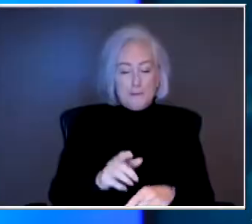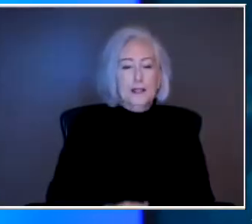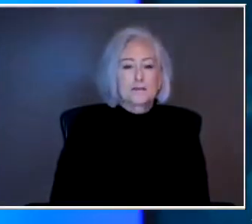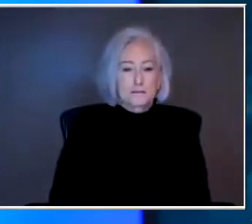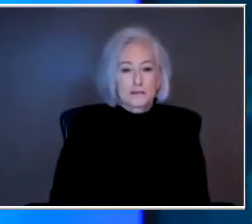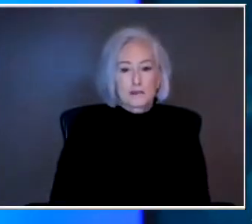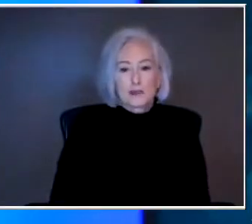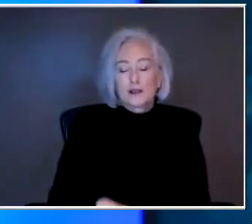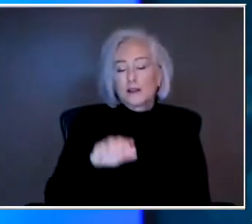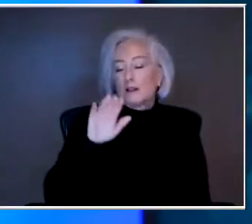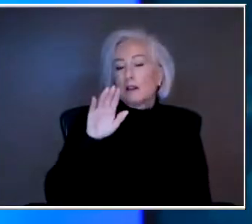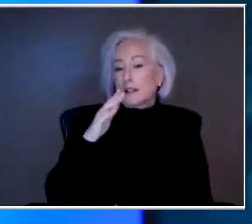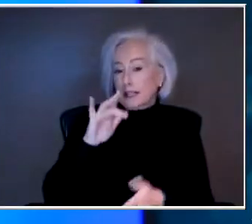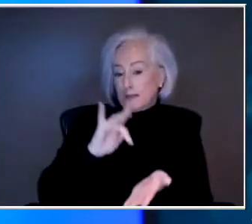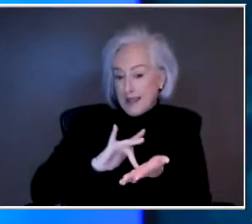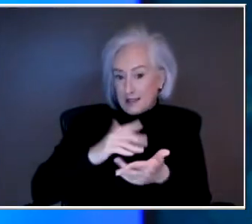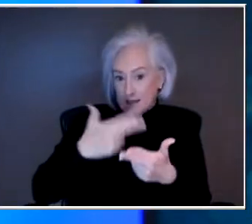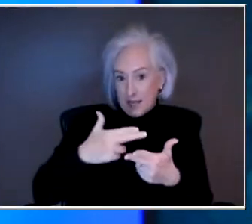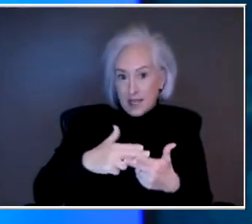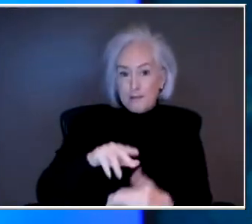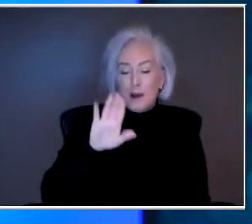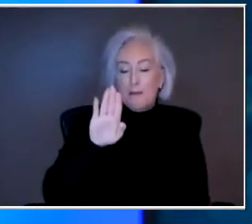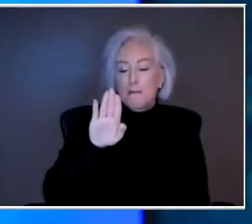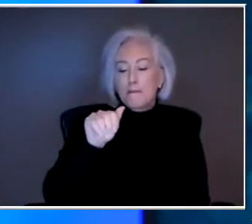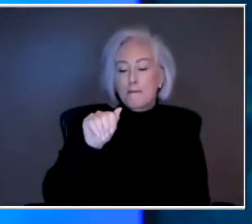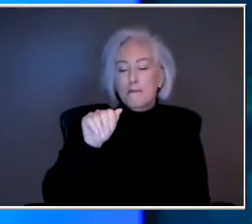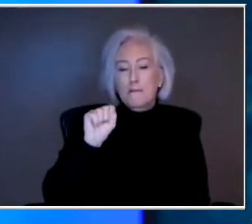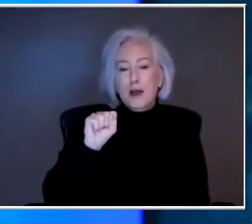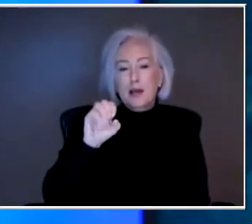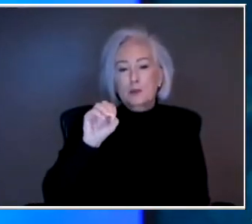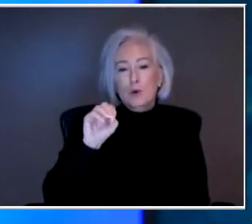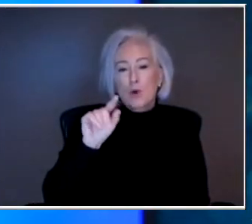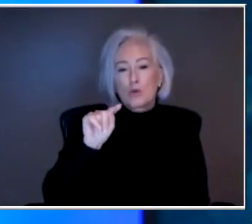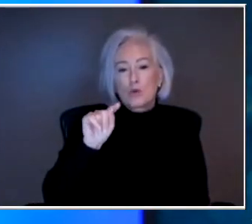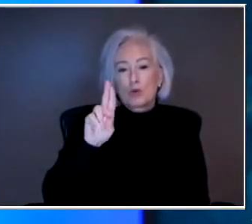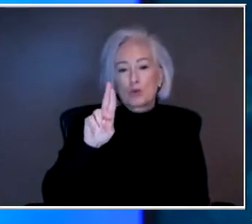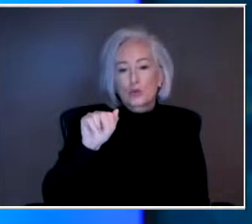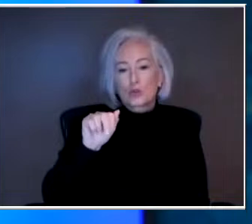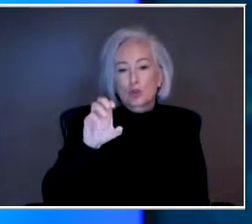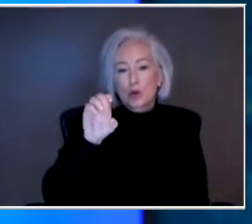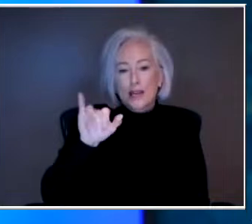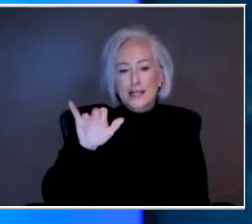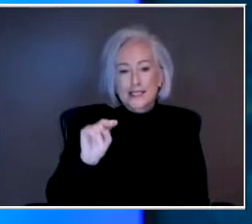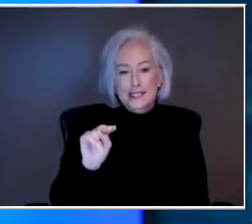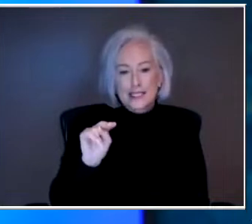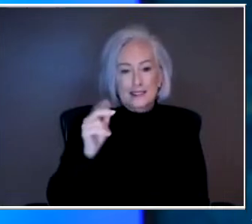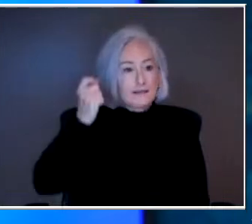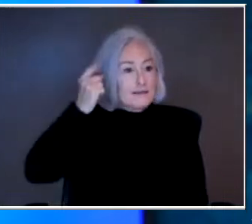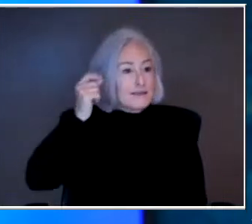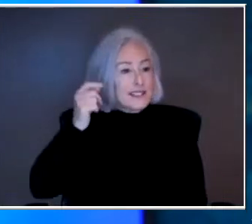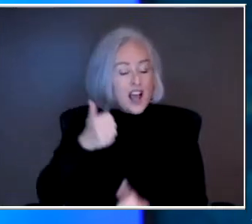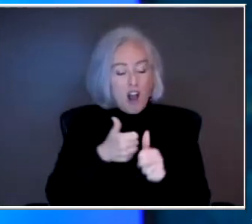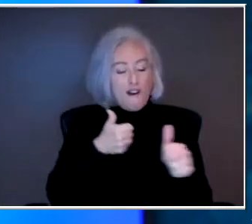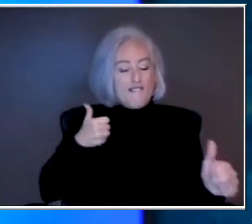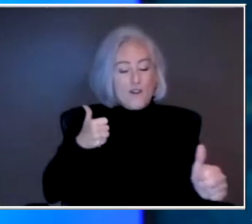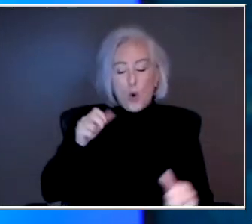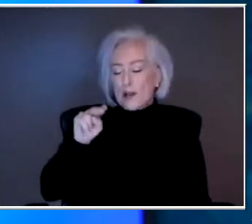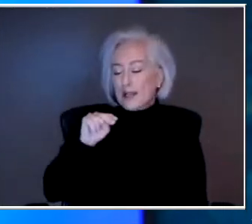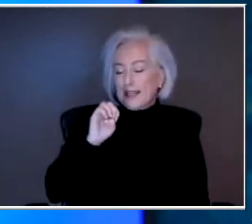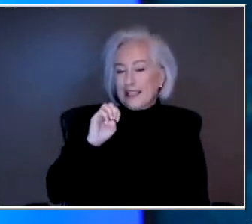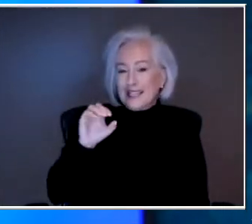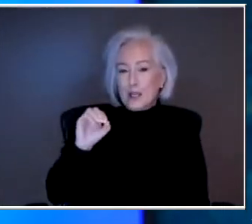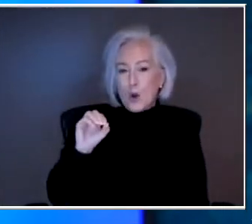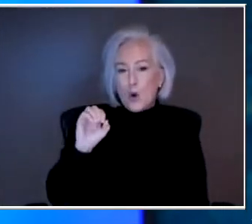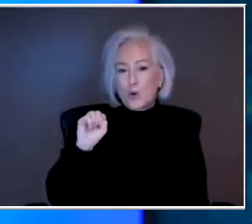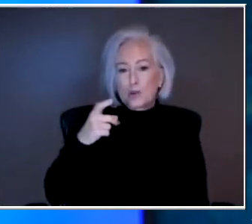Bacitracin is generally what we recommend for it. You want to try to stay away from Neosporin simply because a lot of people have